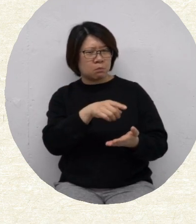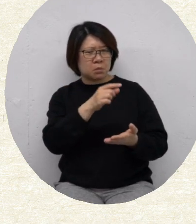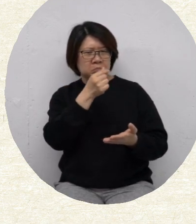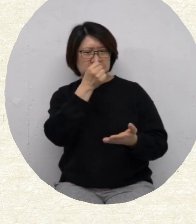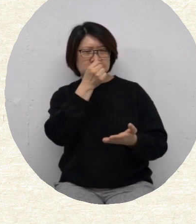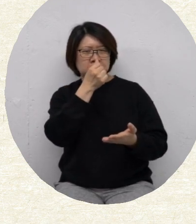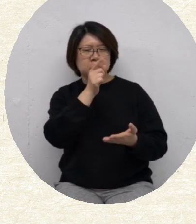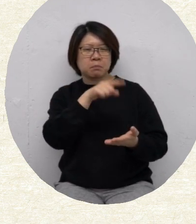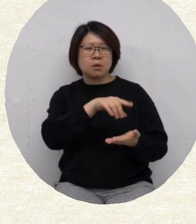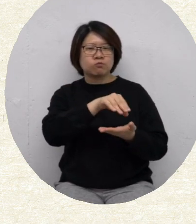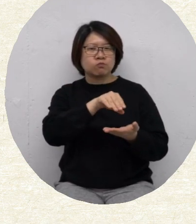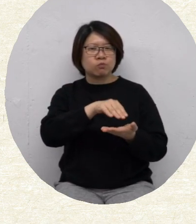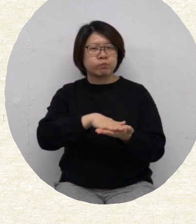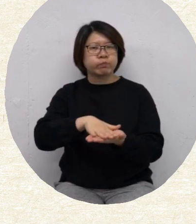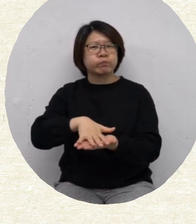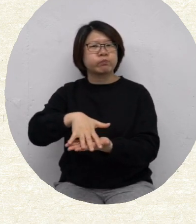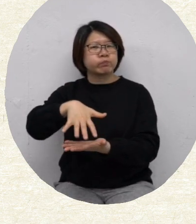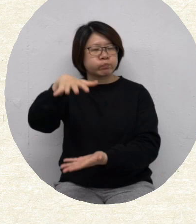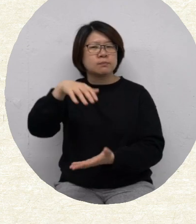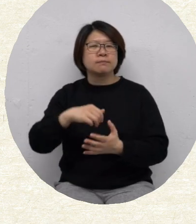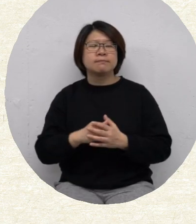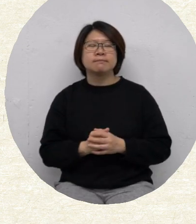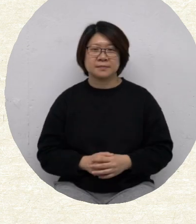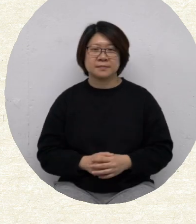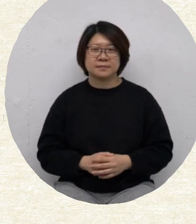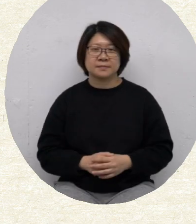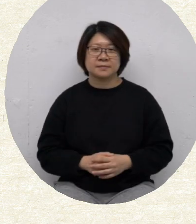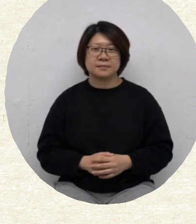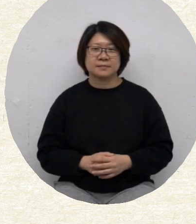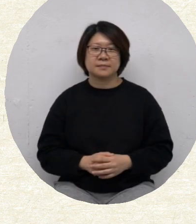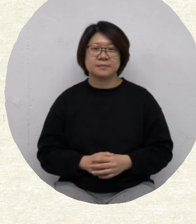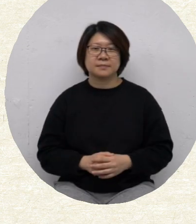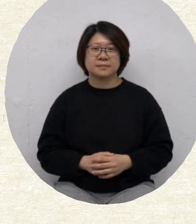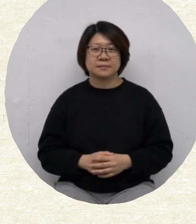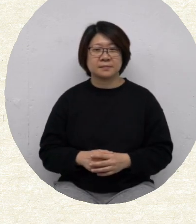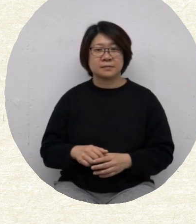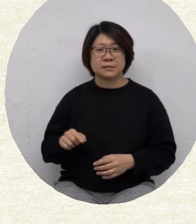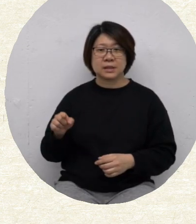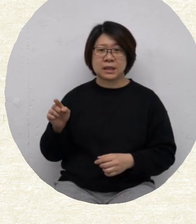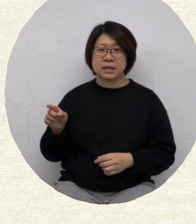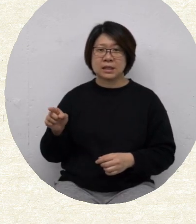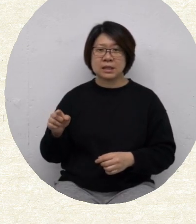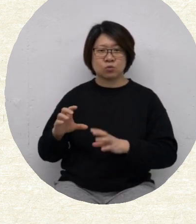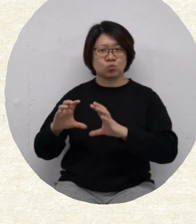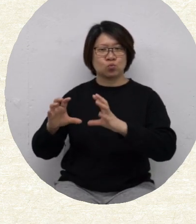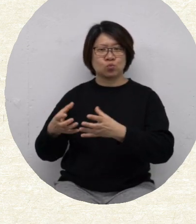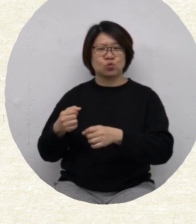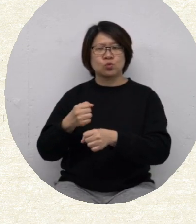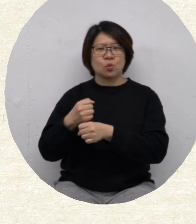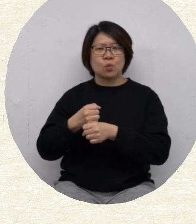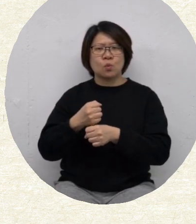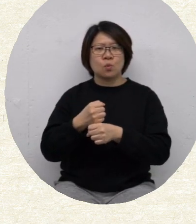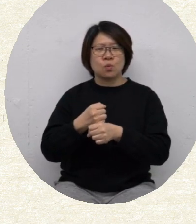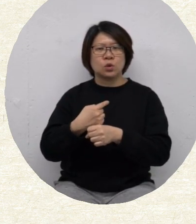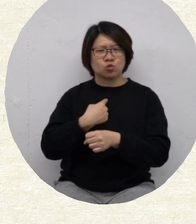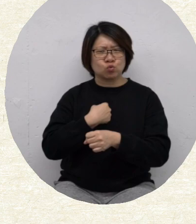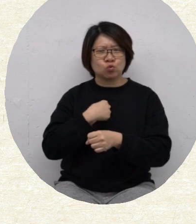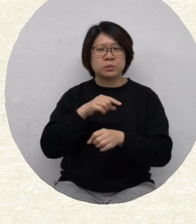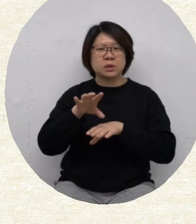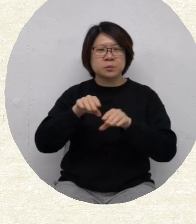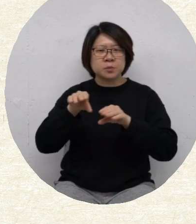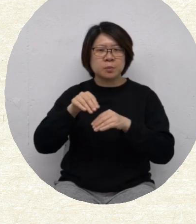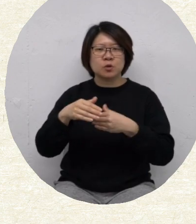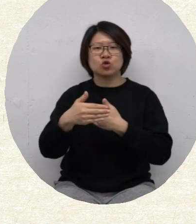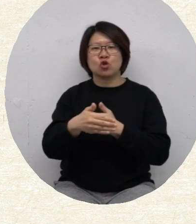will start taking over the small space that we lived in. In the process of handling these objects for